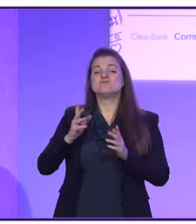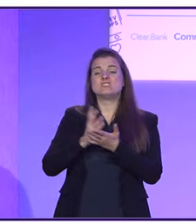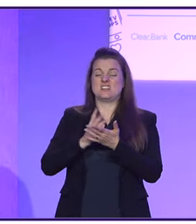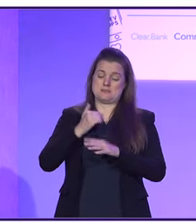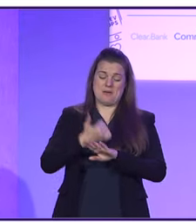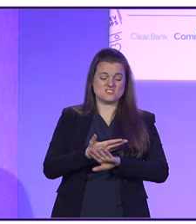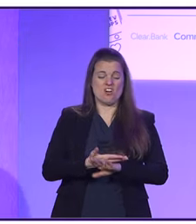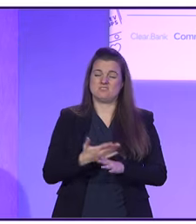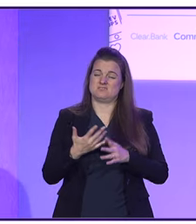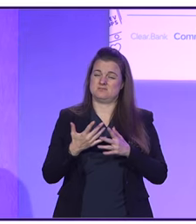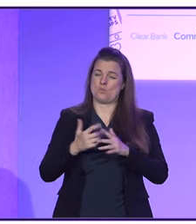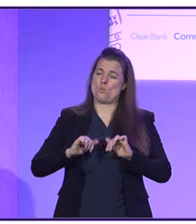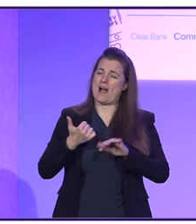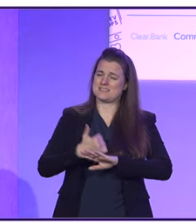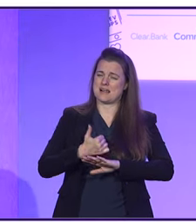principles into observability.